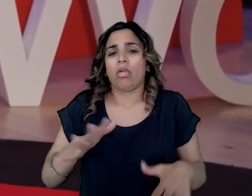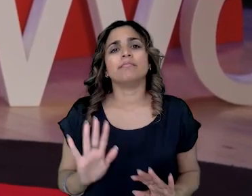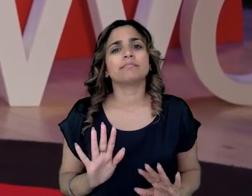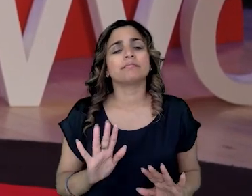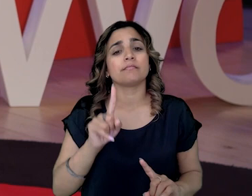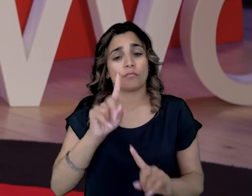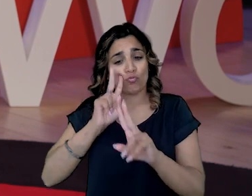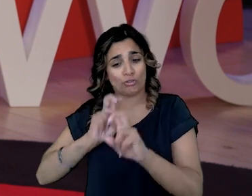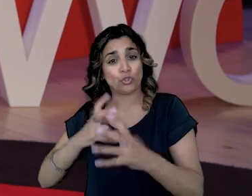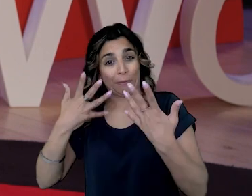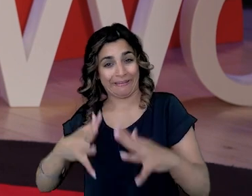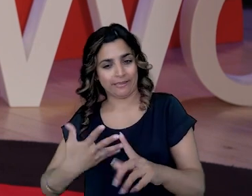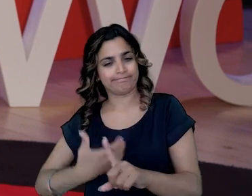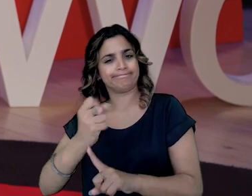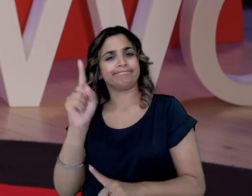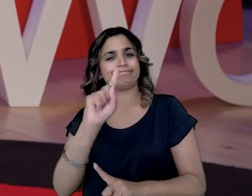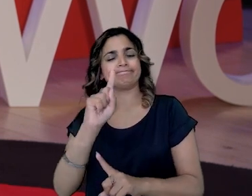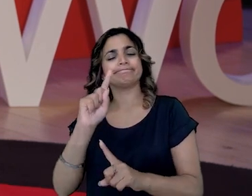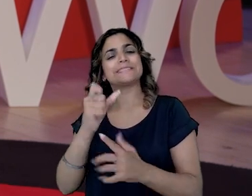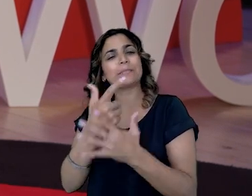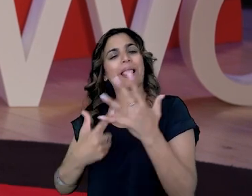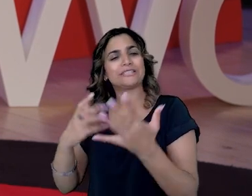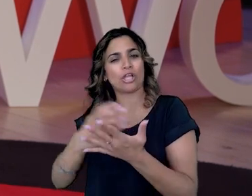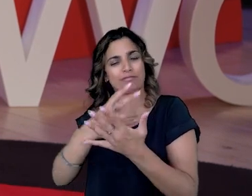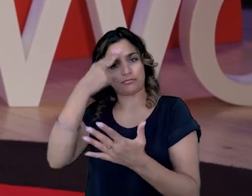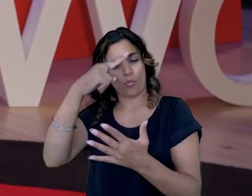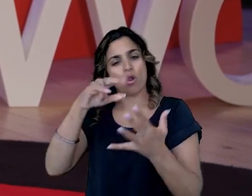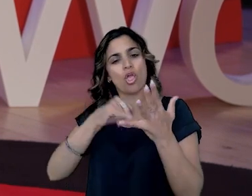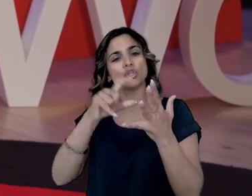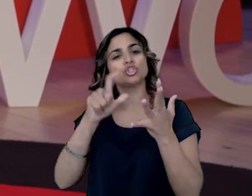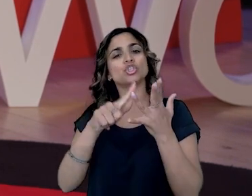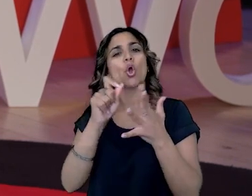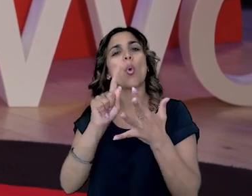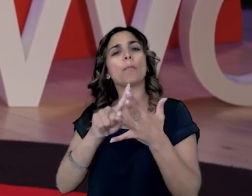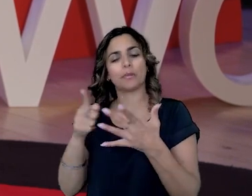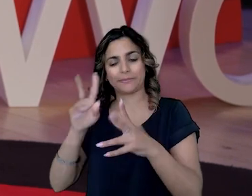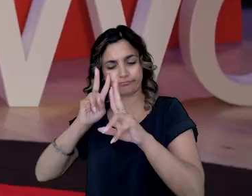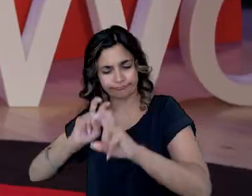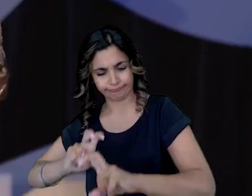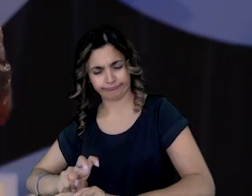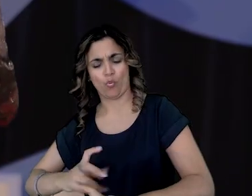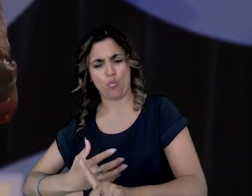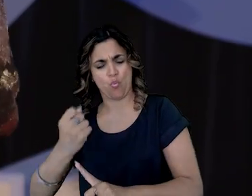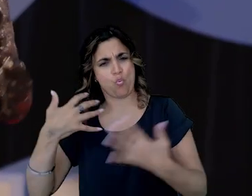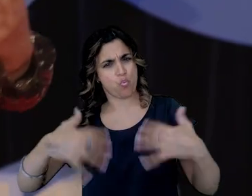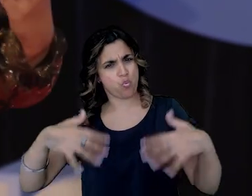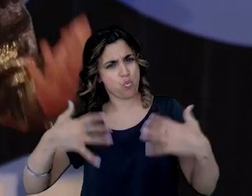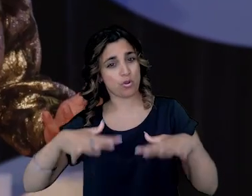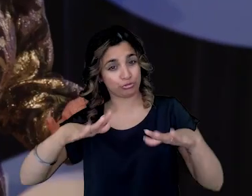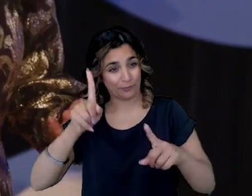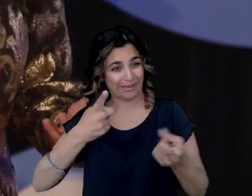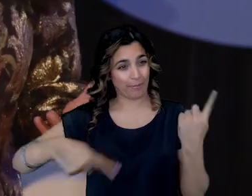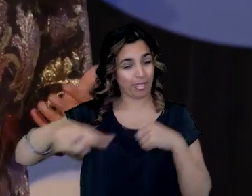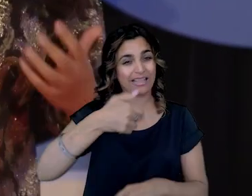research by the disability charity scope has found that 67 percent of brits admitted to feeling